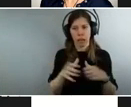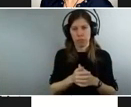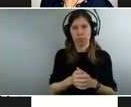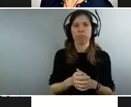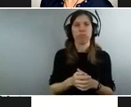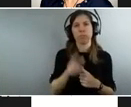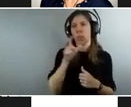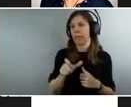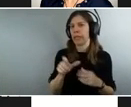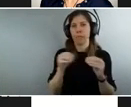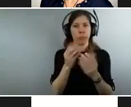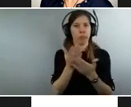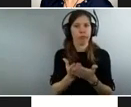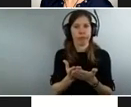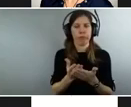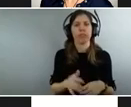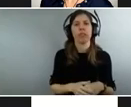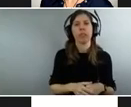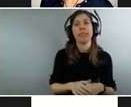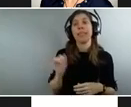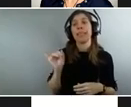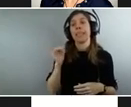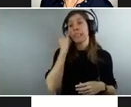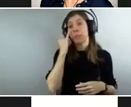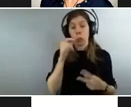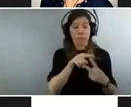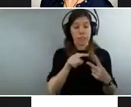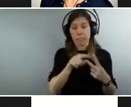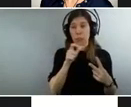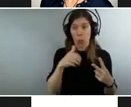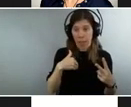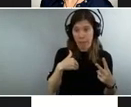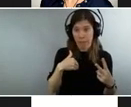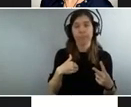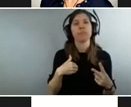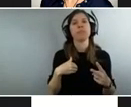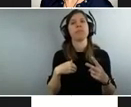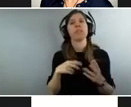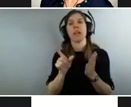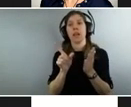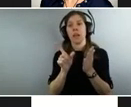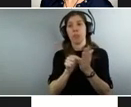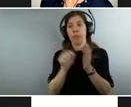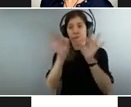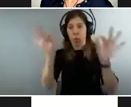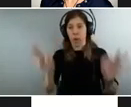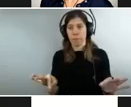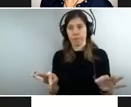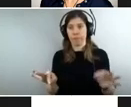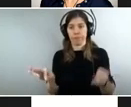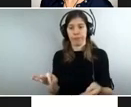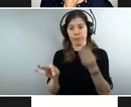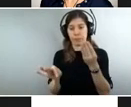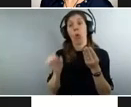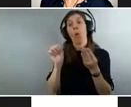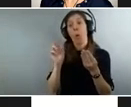needed. If you do not have those, you can print off a form online or go in and